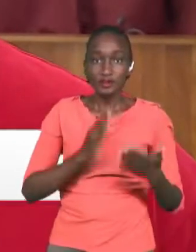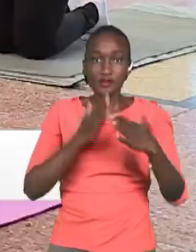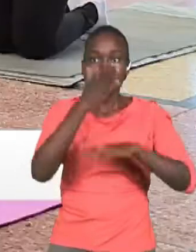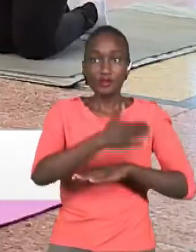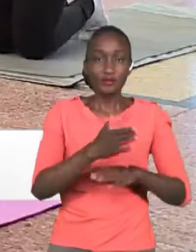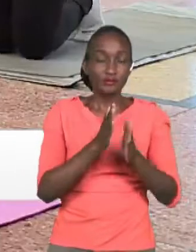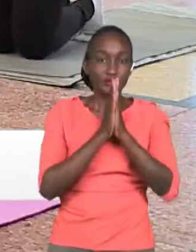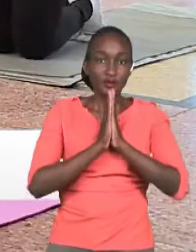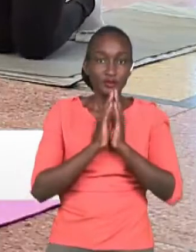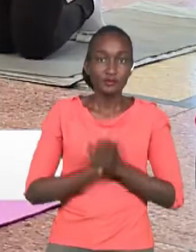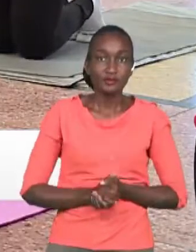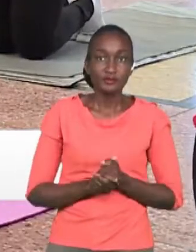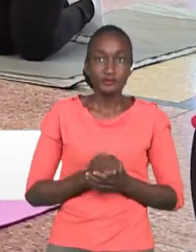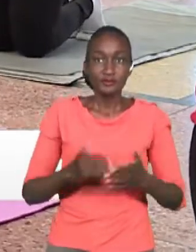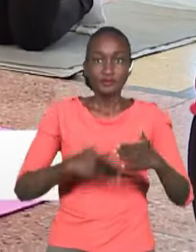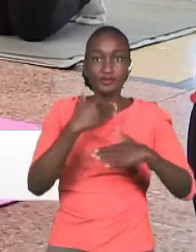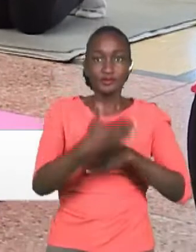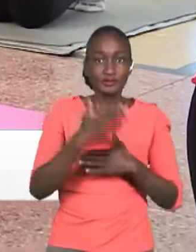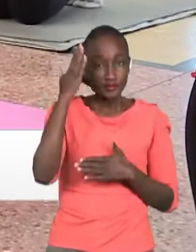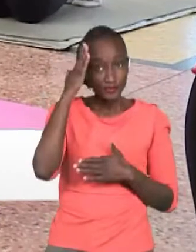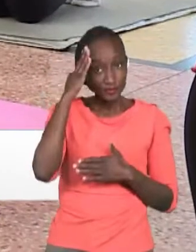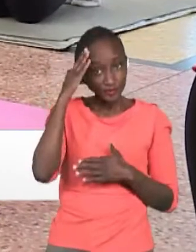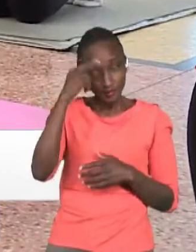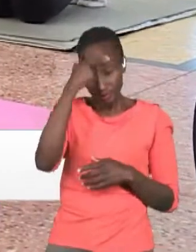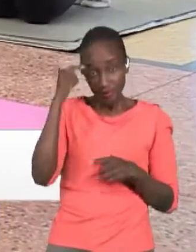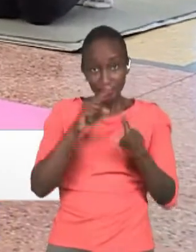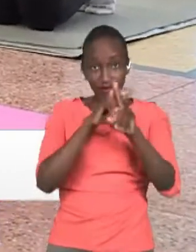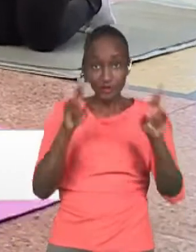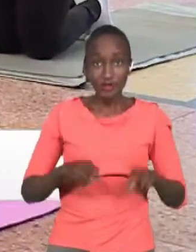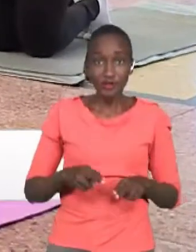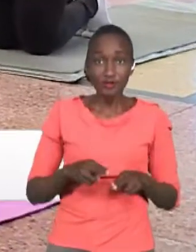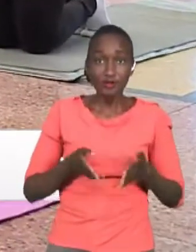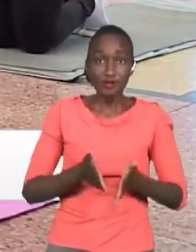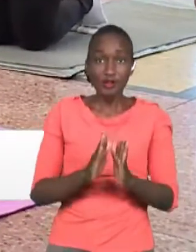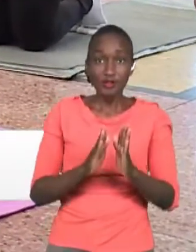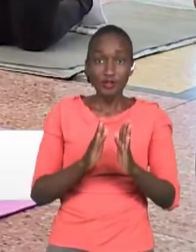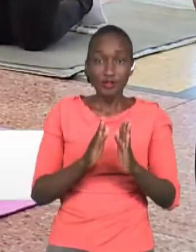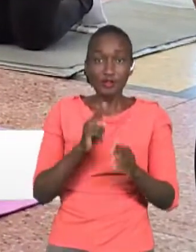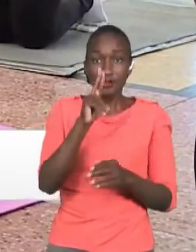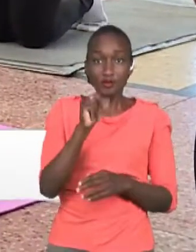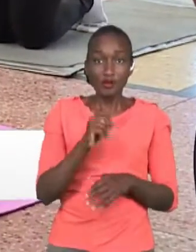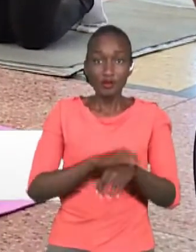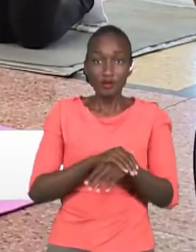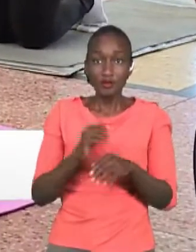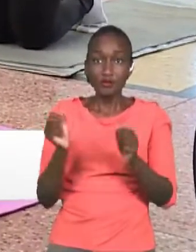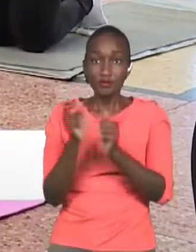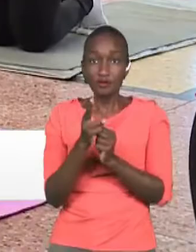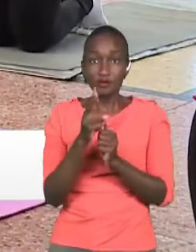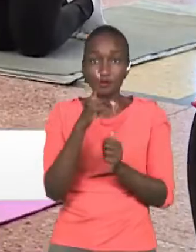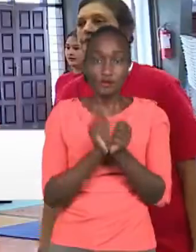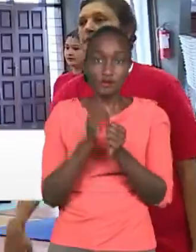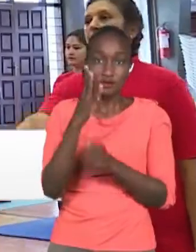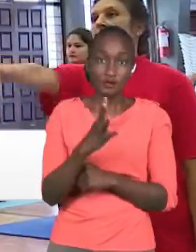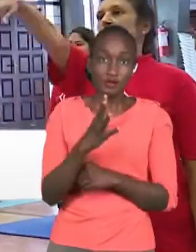religion. After being recognized due to its international appeal by United Nations on December 11,